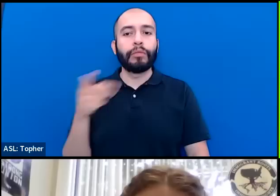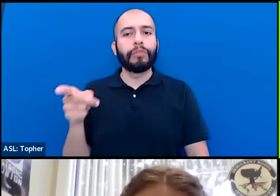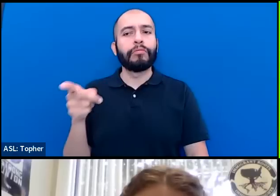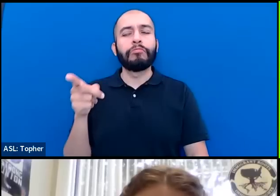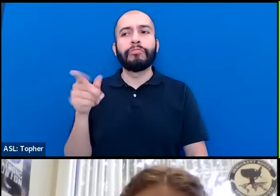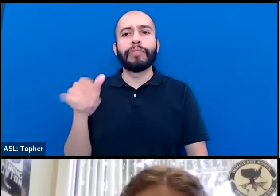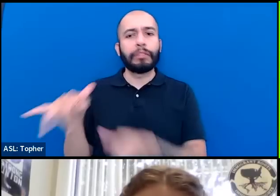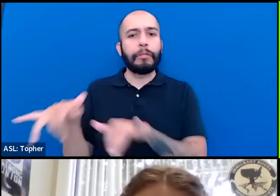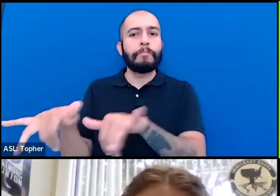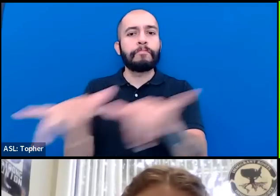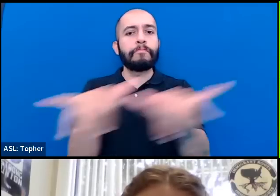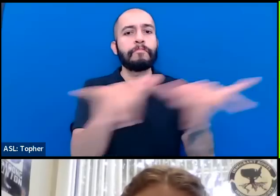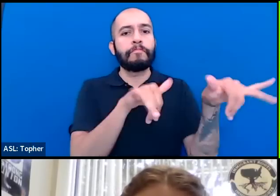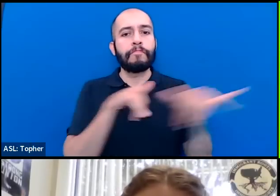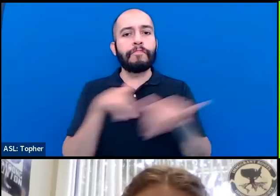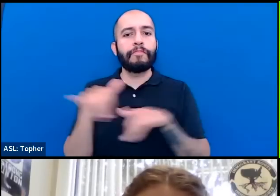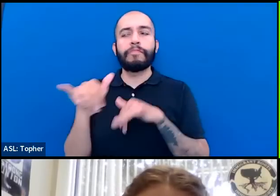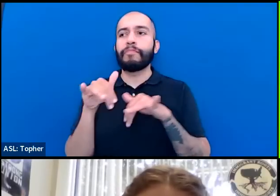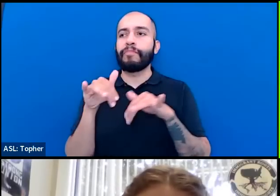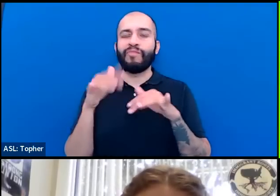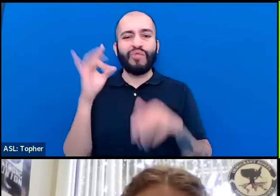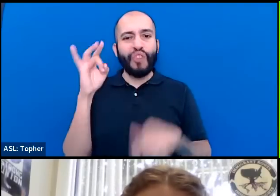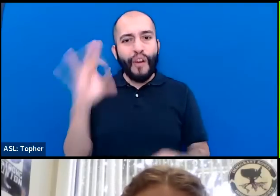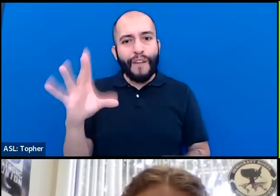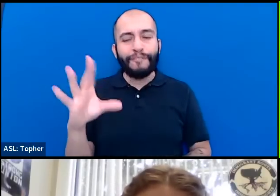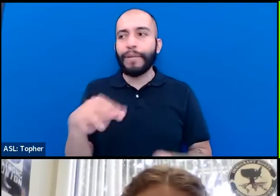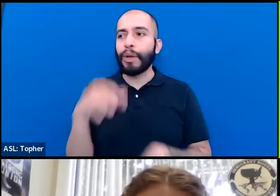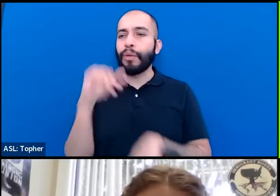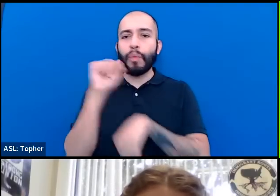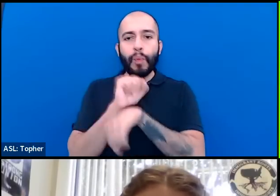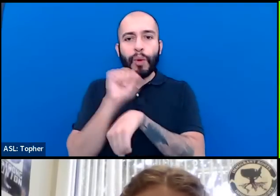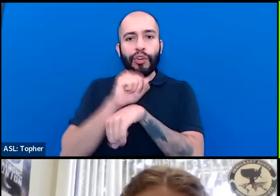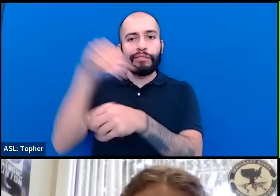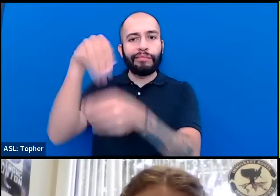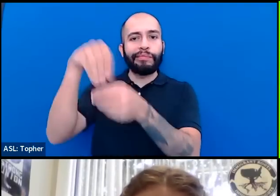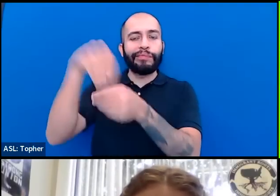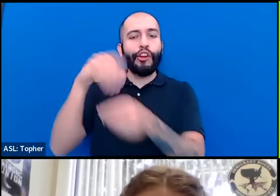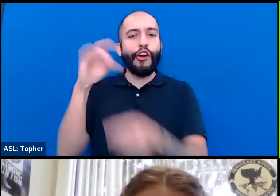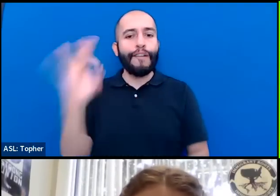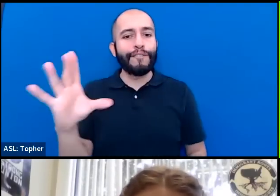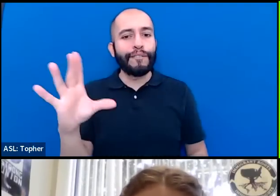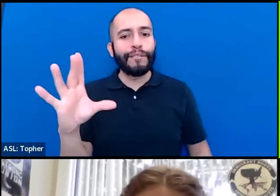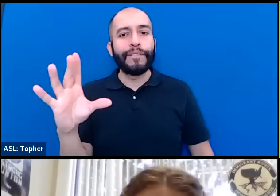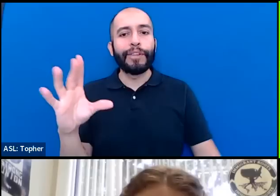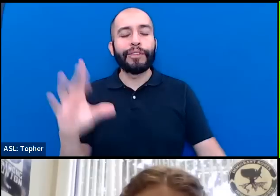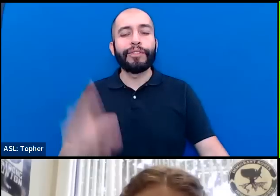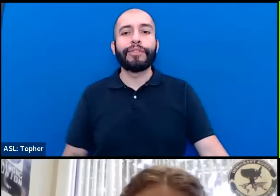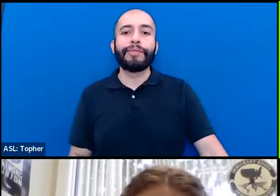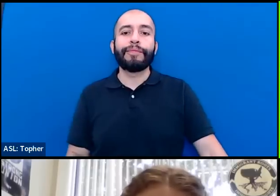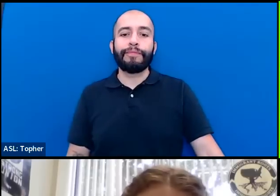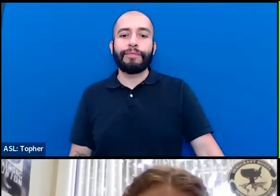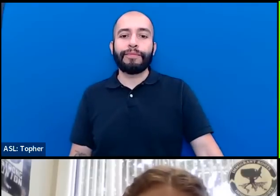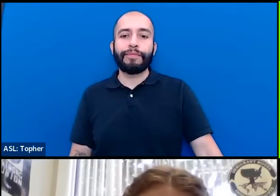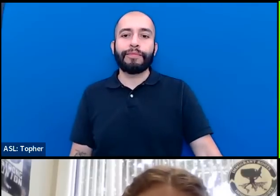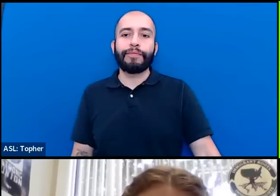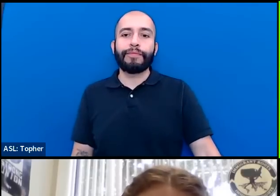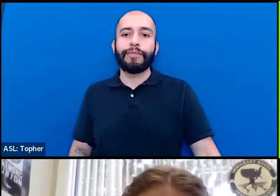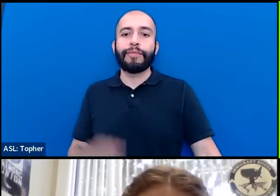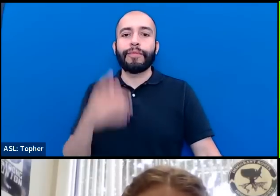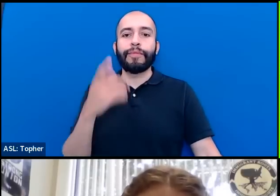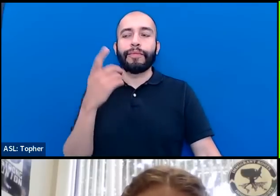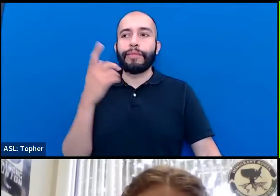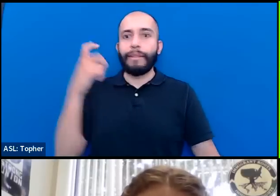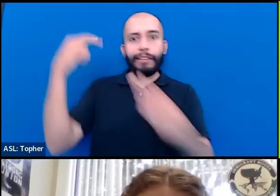You're being subjected to surveillance. You have all these metrics to meet. You kind of run yourselves ragged. And Jeff Bezos